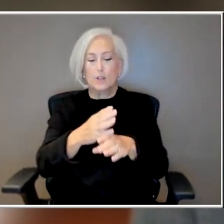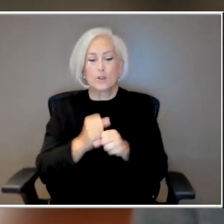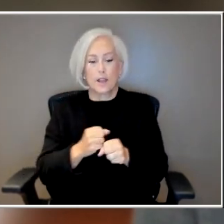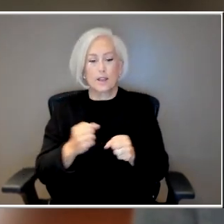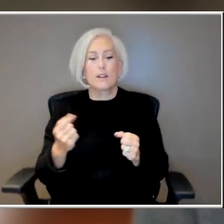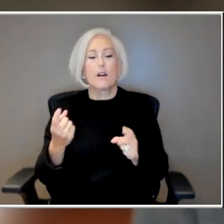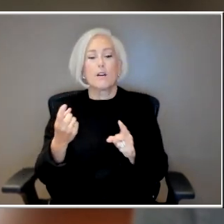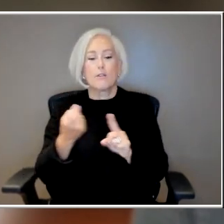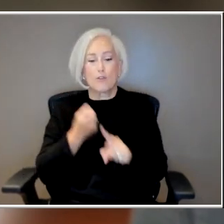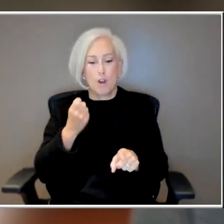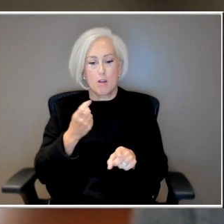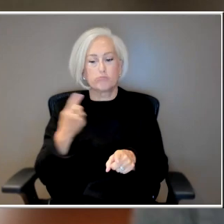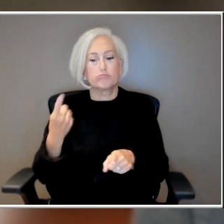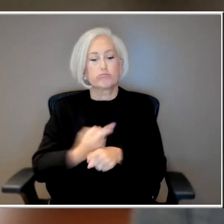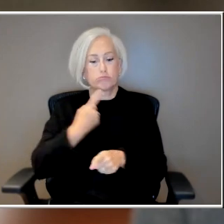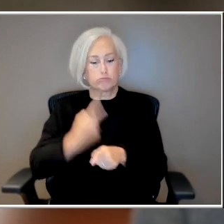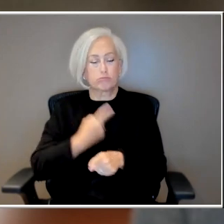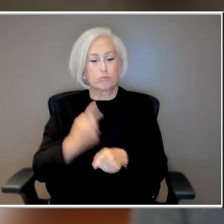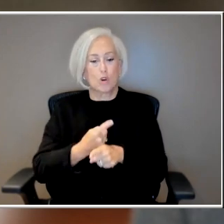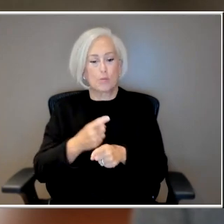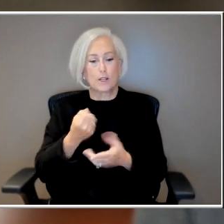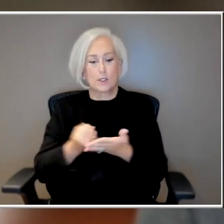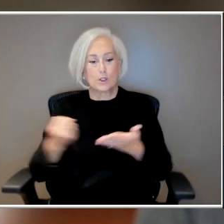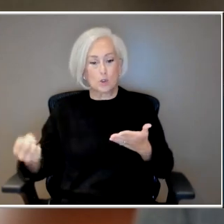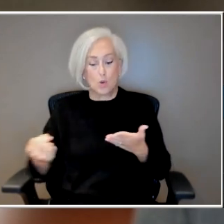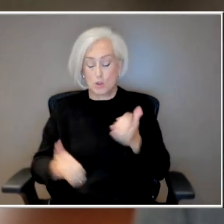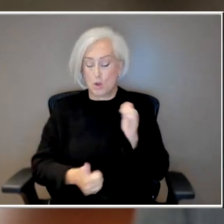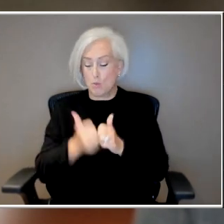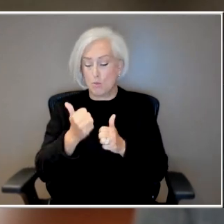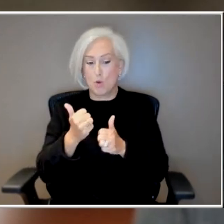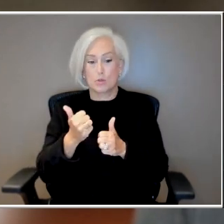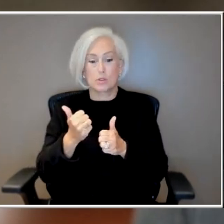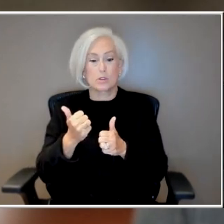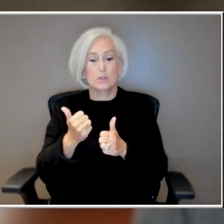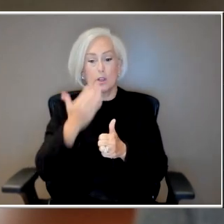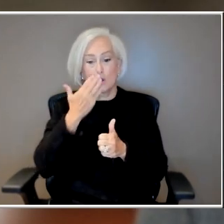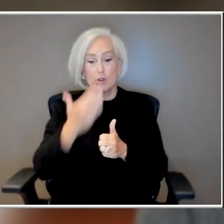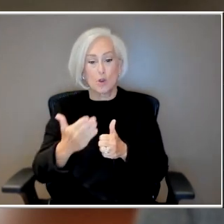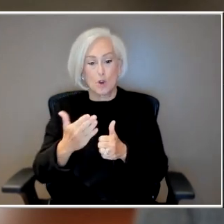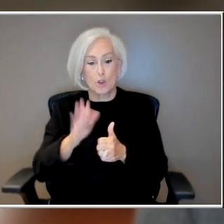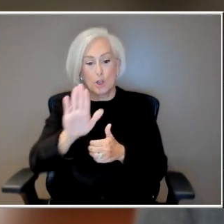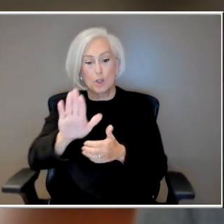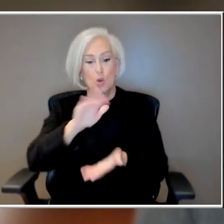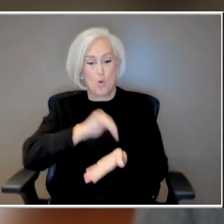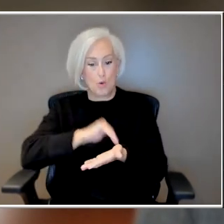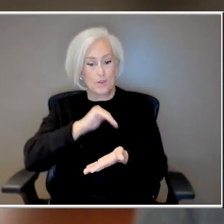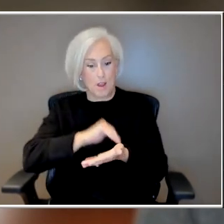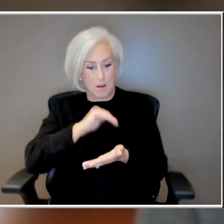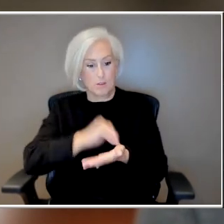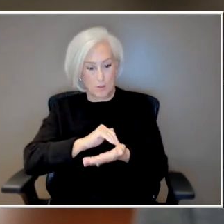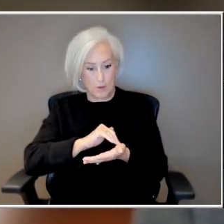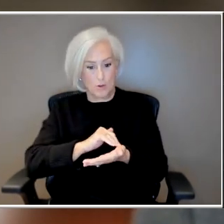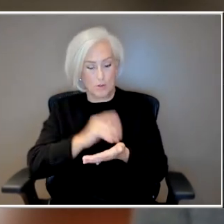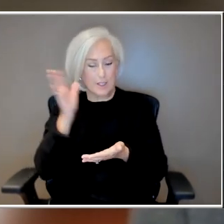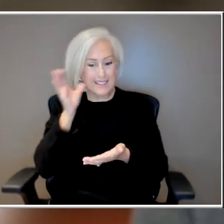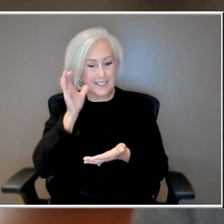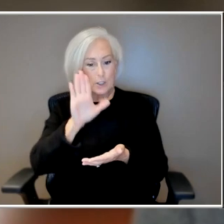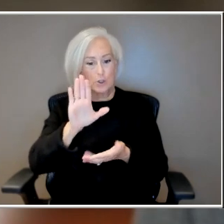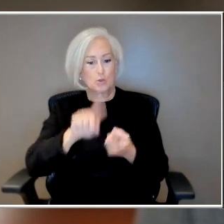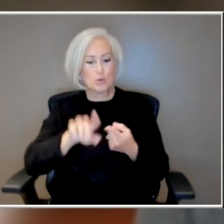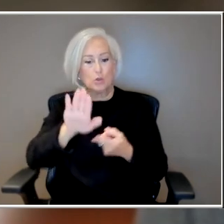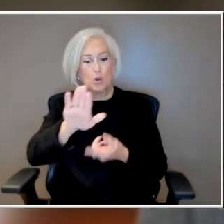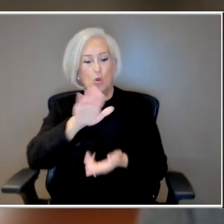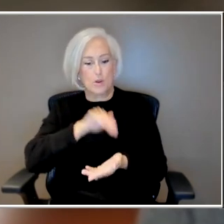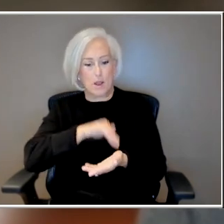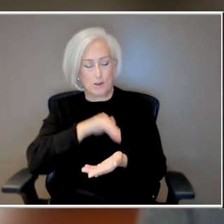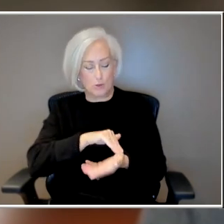sources. I think one of the most credible sources of information is your trusted physician. So please listen to them. And of